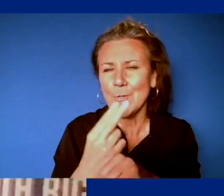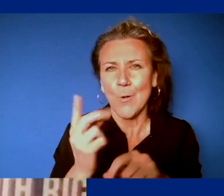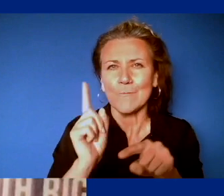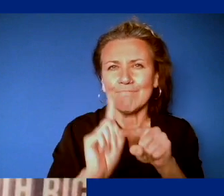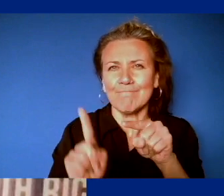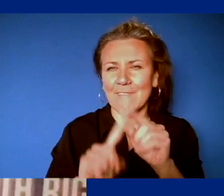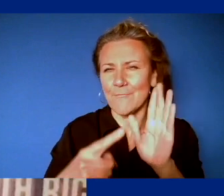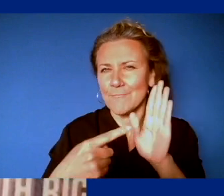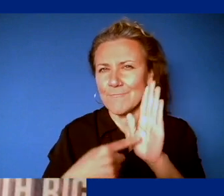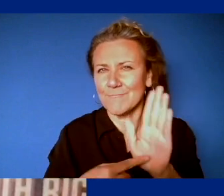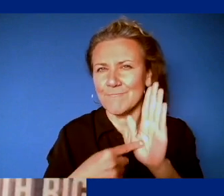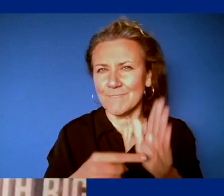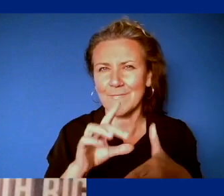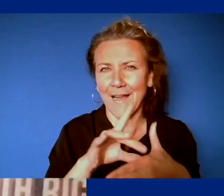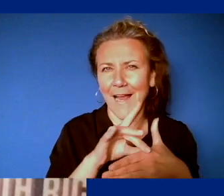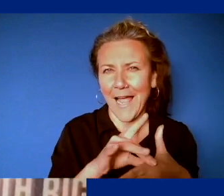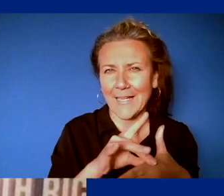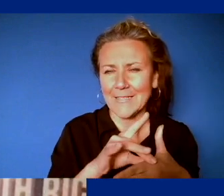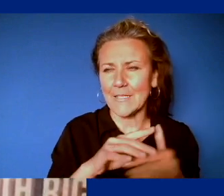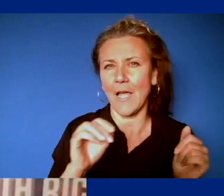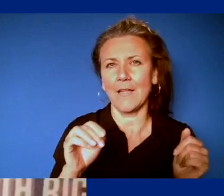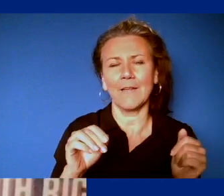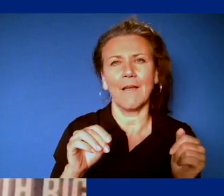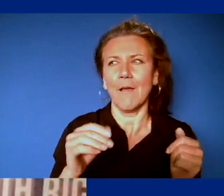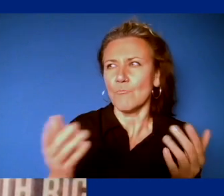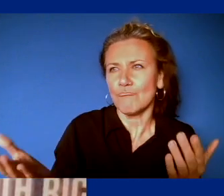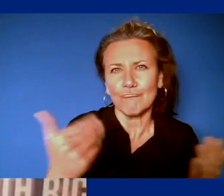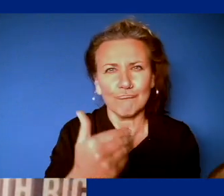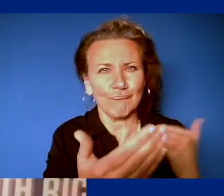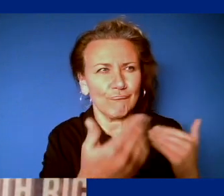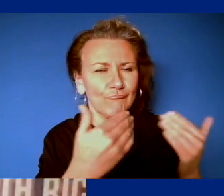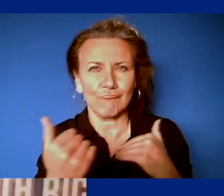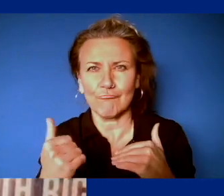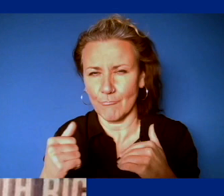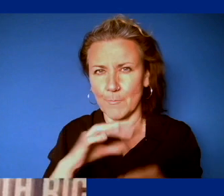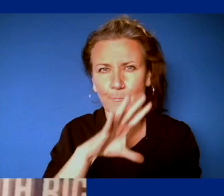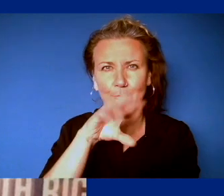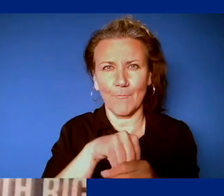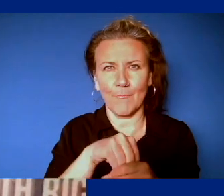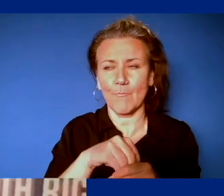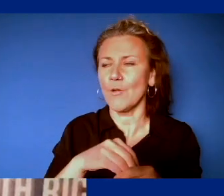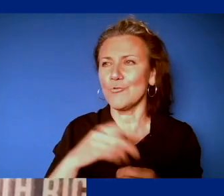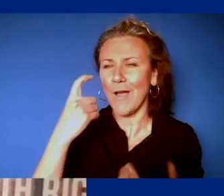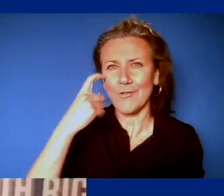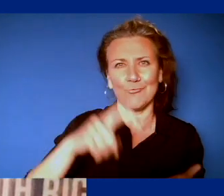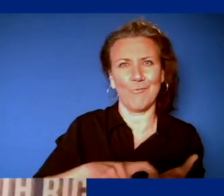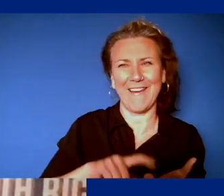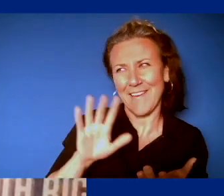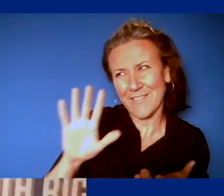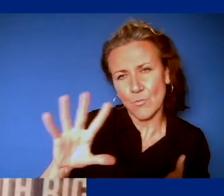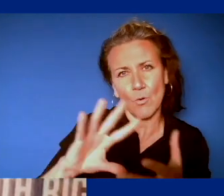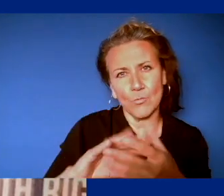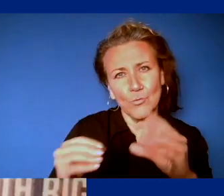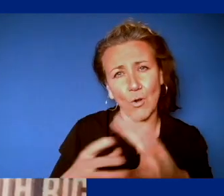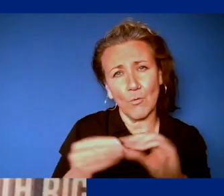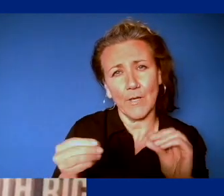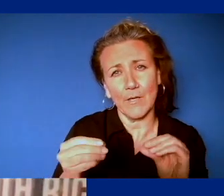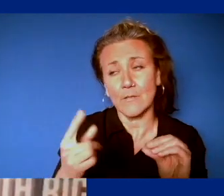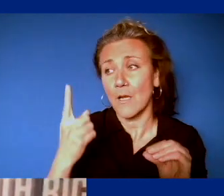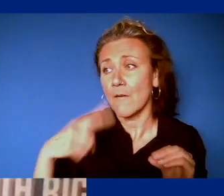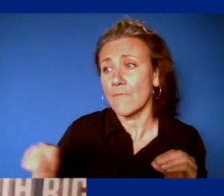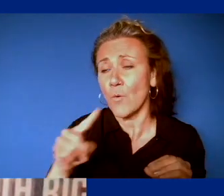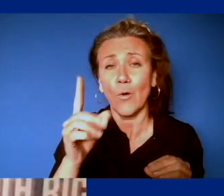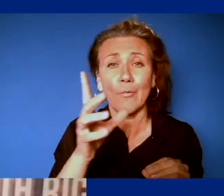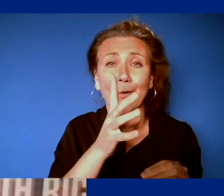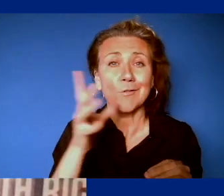formula of lifestyle and civic engagement content. We are amplifying the stories of incredible Latinas, from